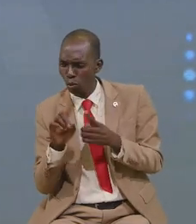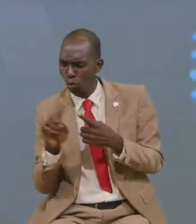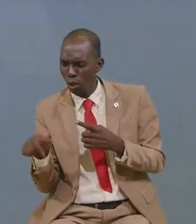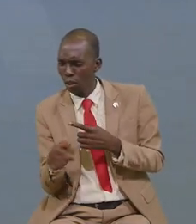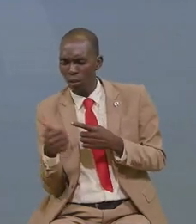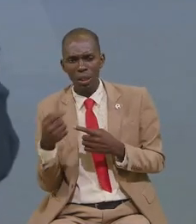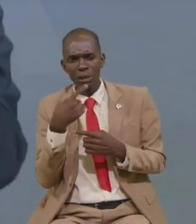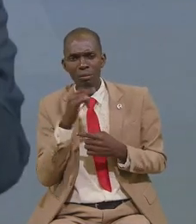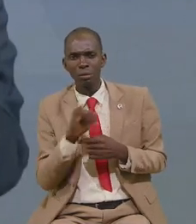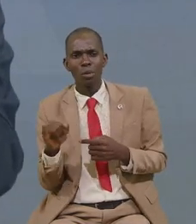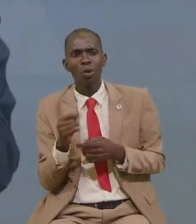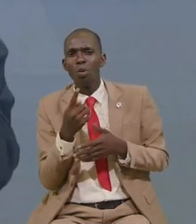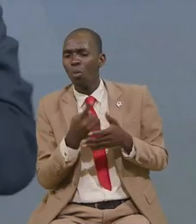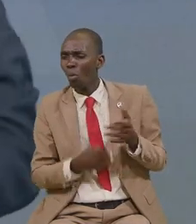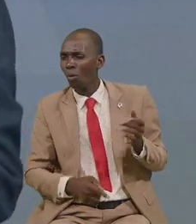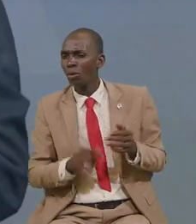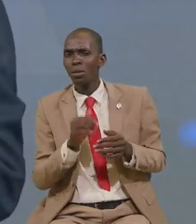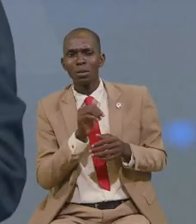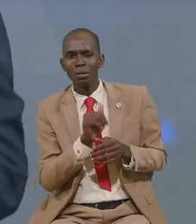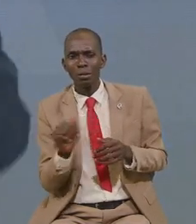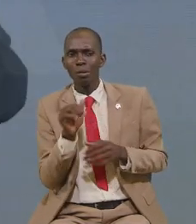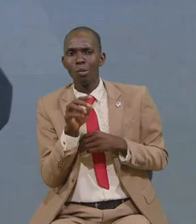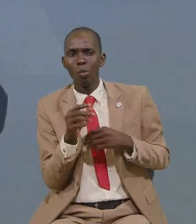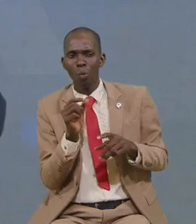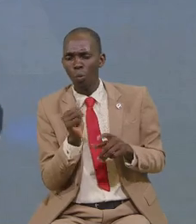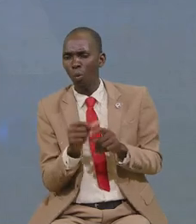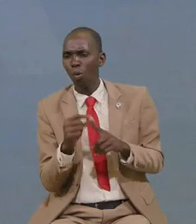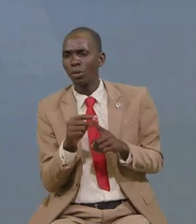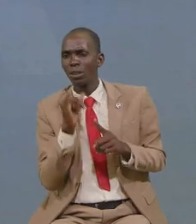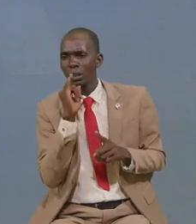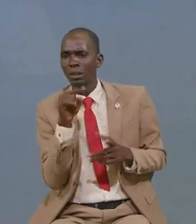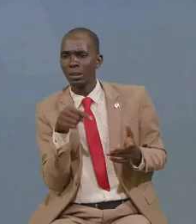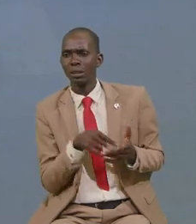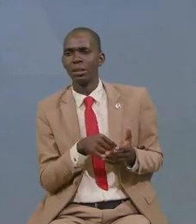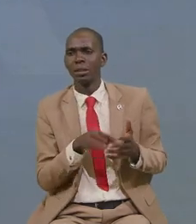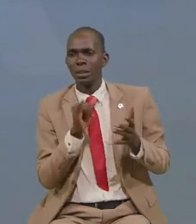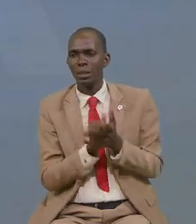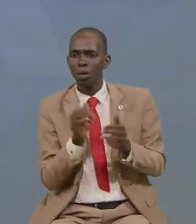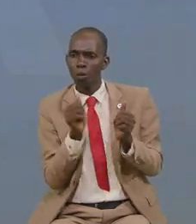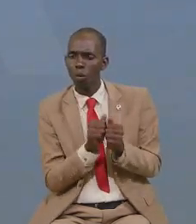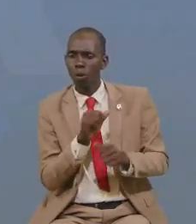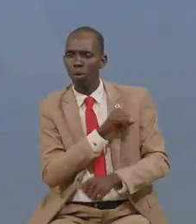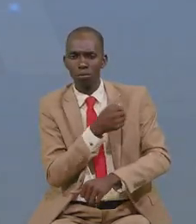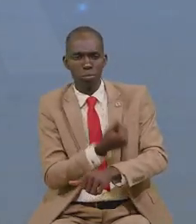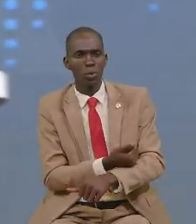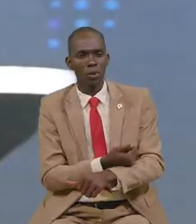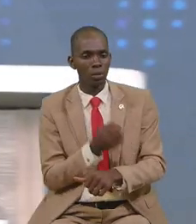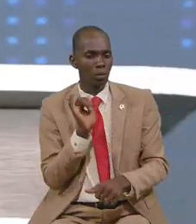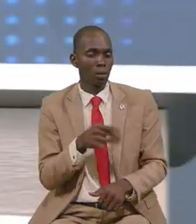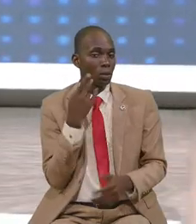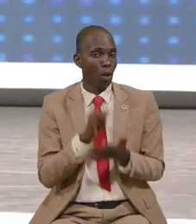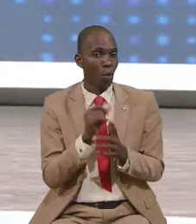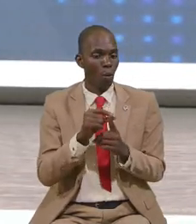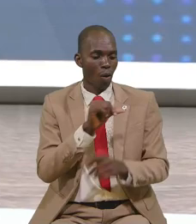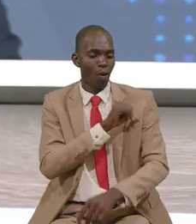saying, what a word is this? For with authority. That's the word. For with